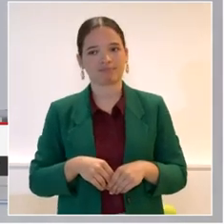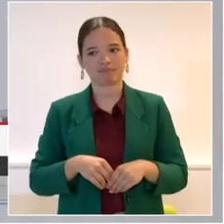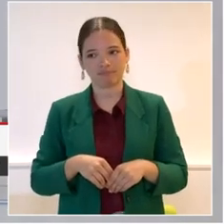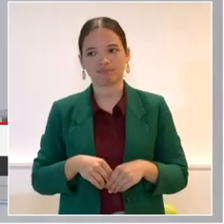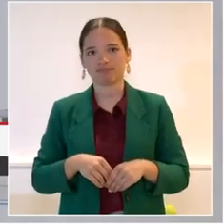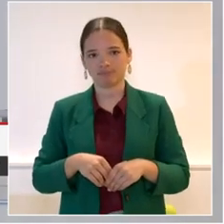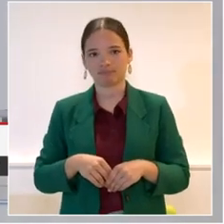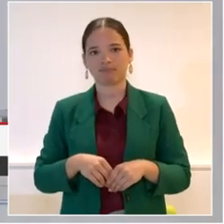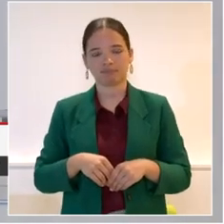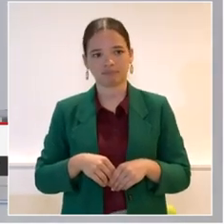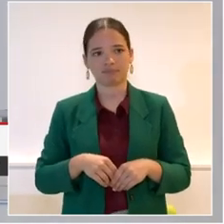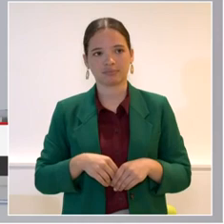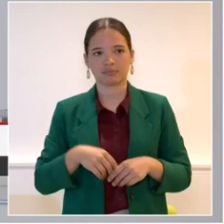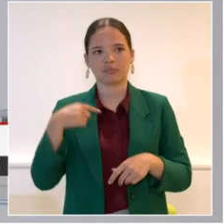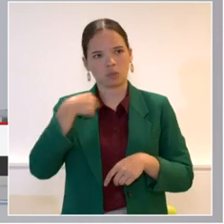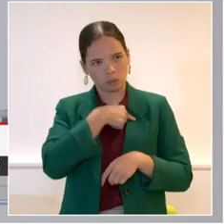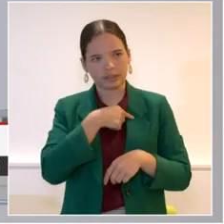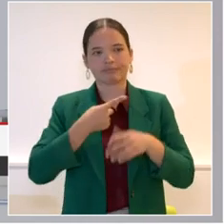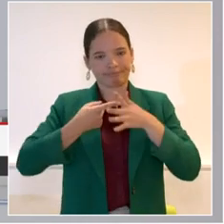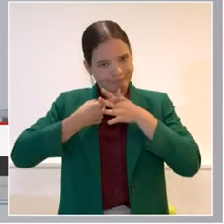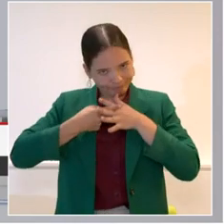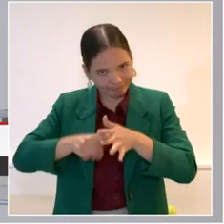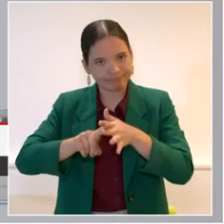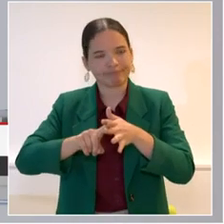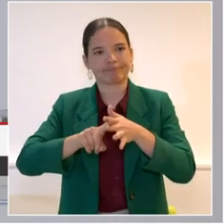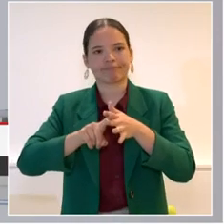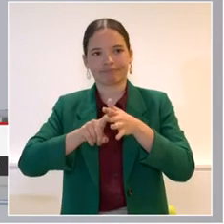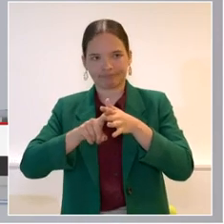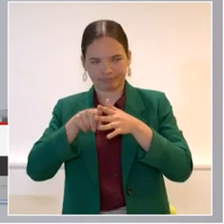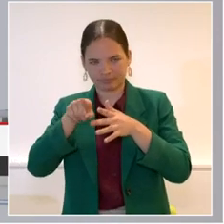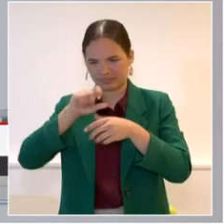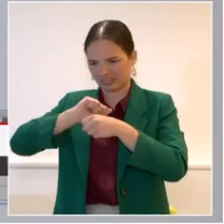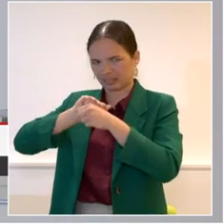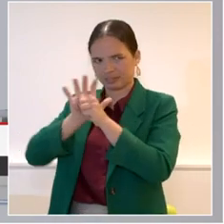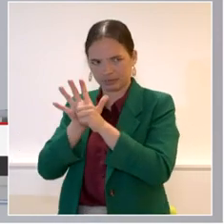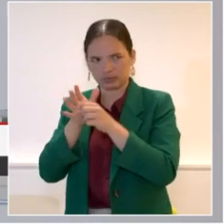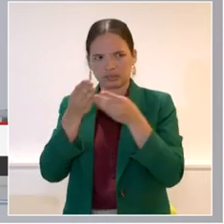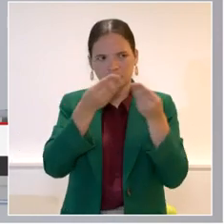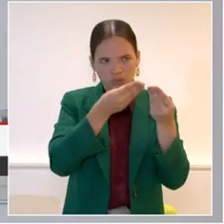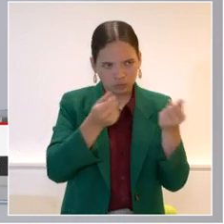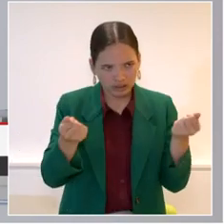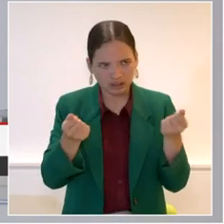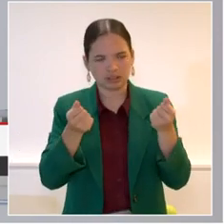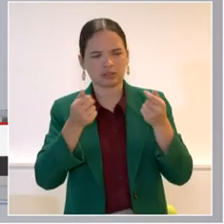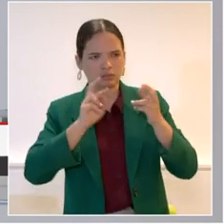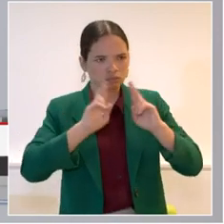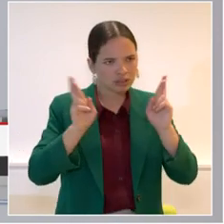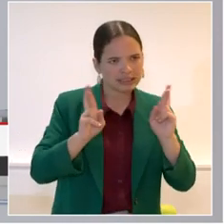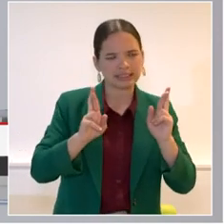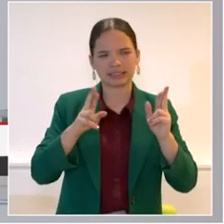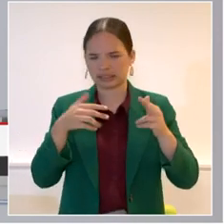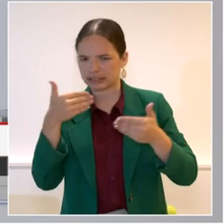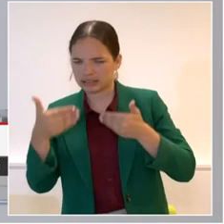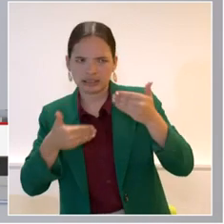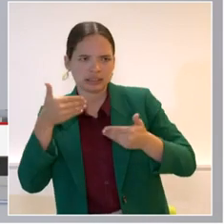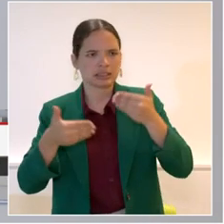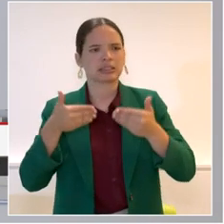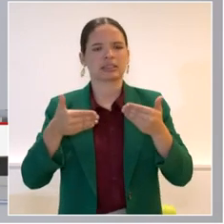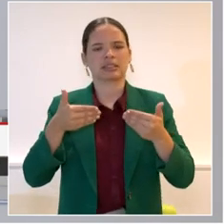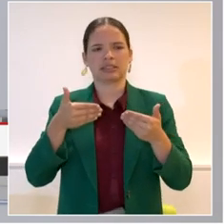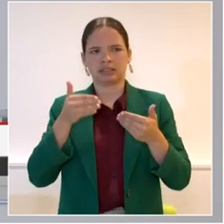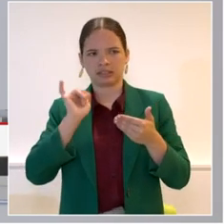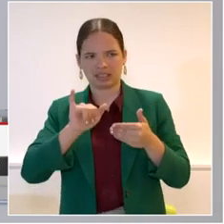And as we have begun to emerge from the pandemic, it's become clear every day how much being together and being in